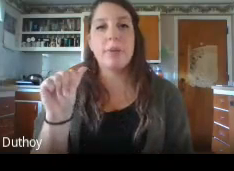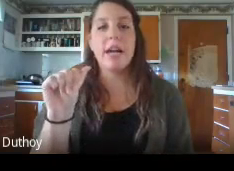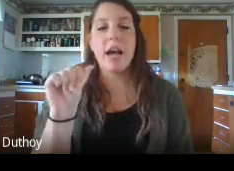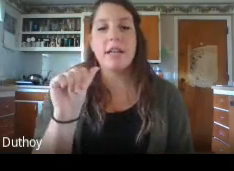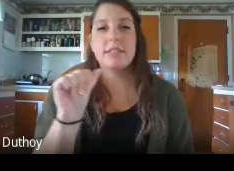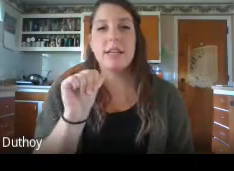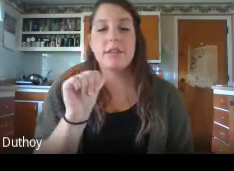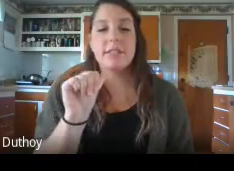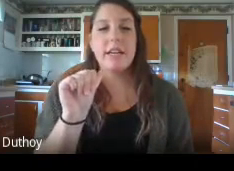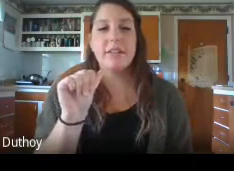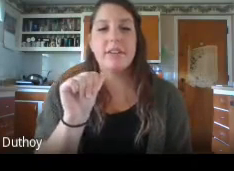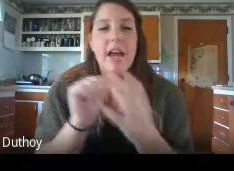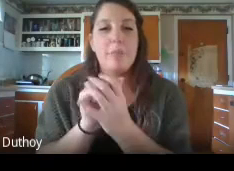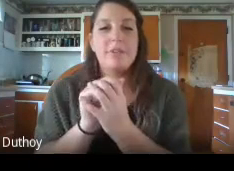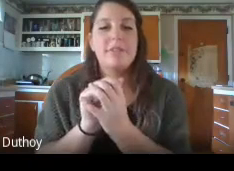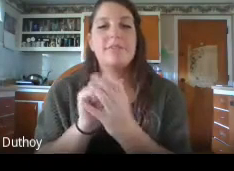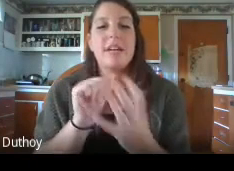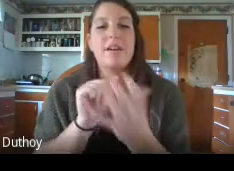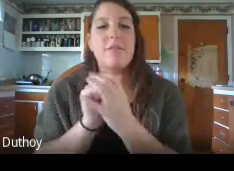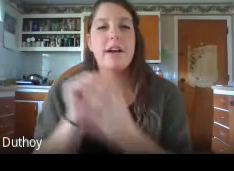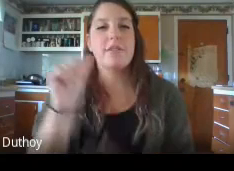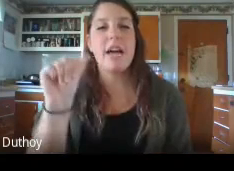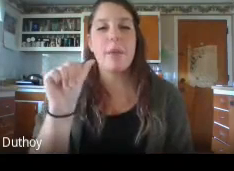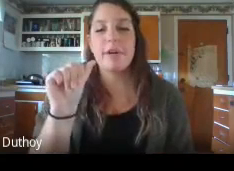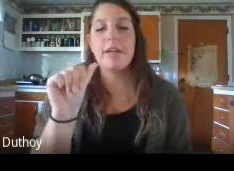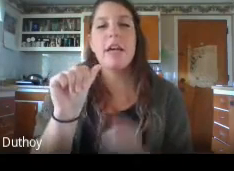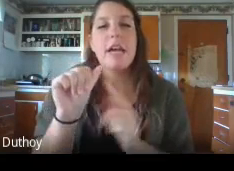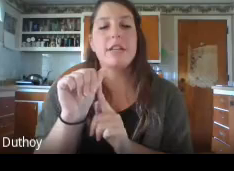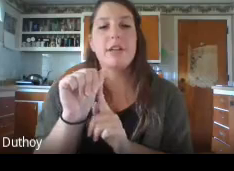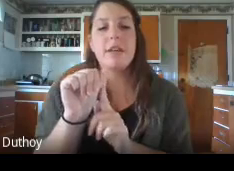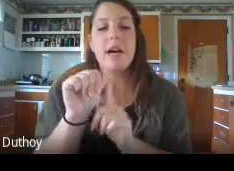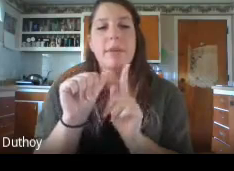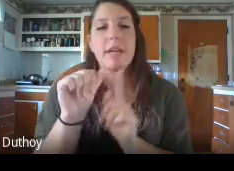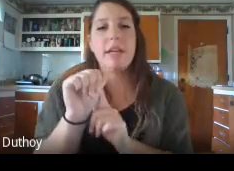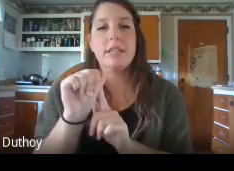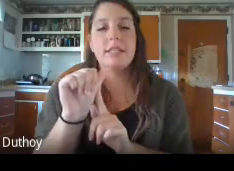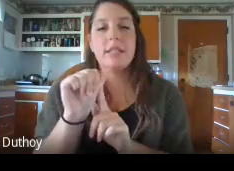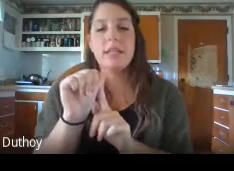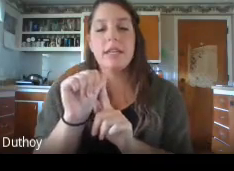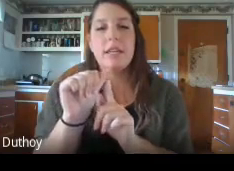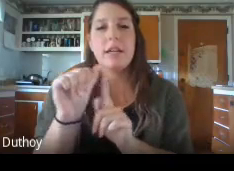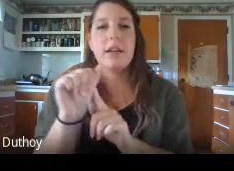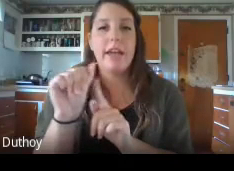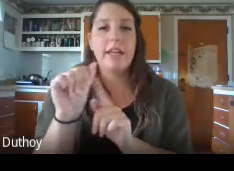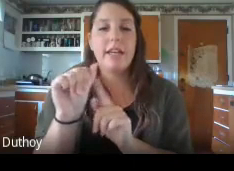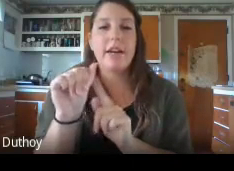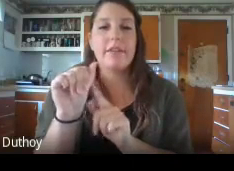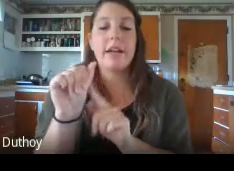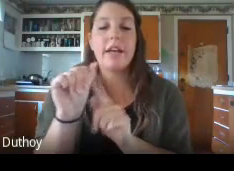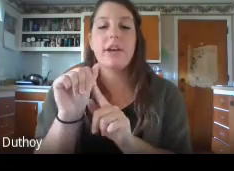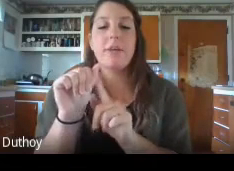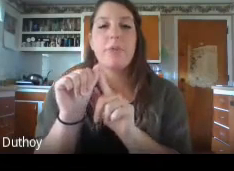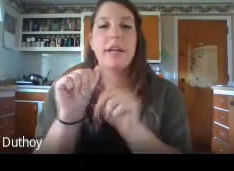kind of remember it as it looks like an apple, right? A round apple. And your thumb is in